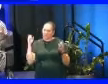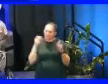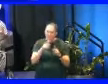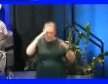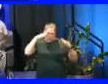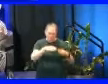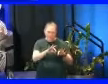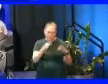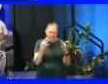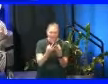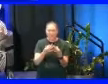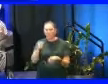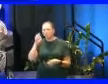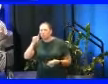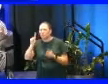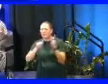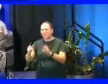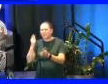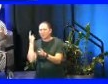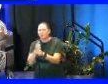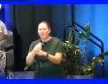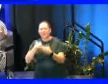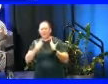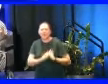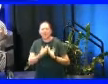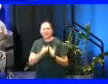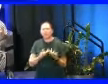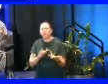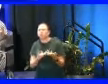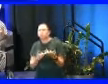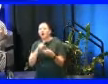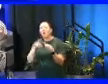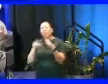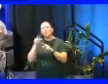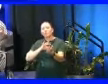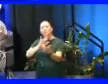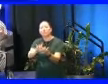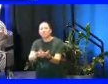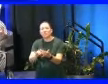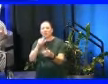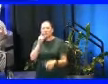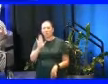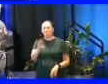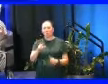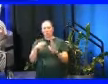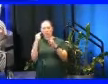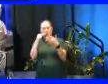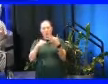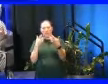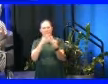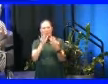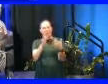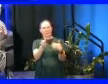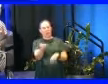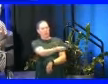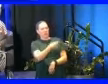got to come back treating people right and having compassion so that when people reach out to us, we don't put them in a box or we don't